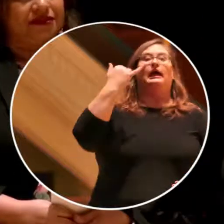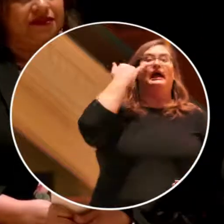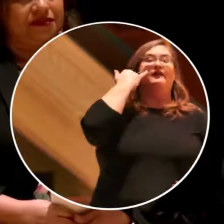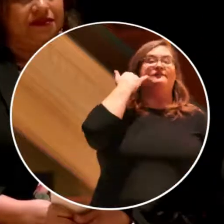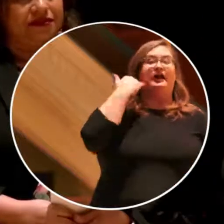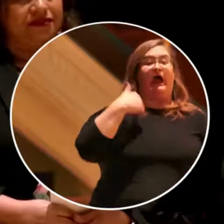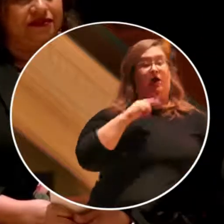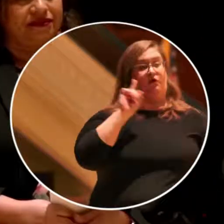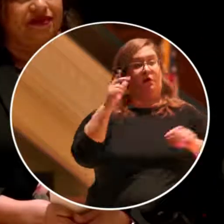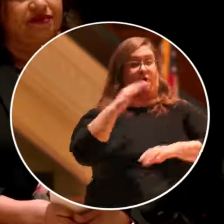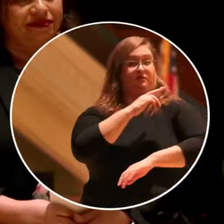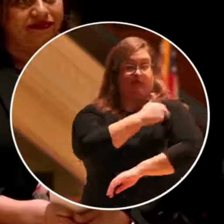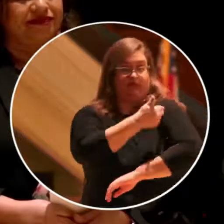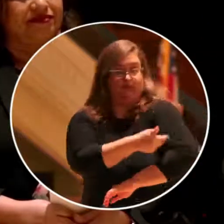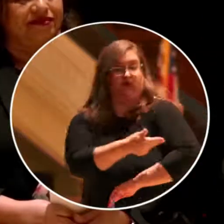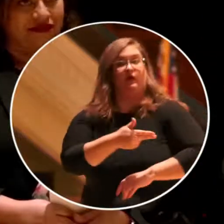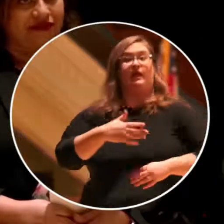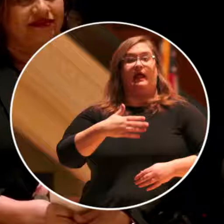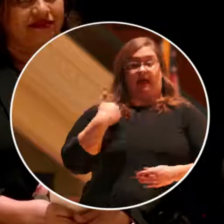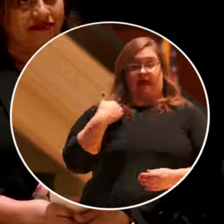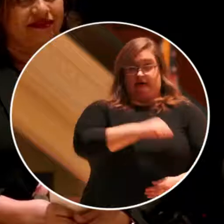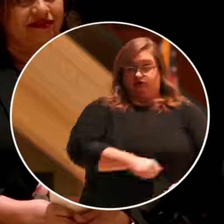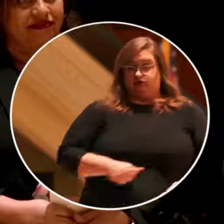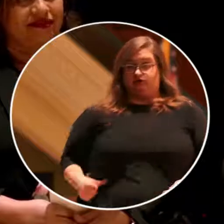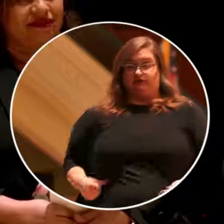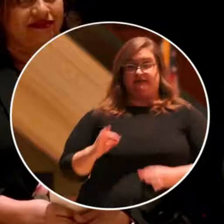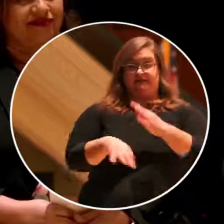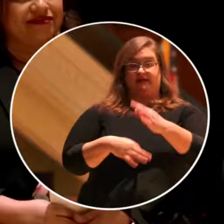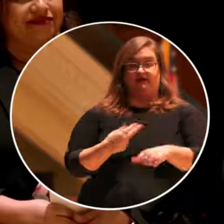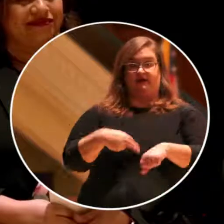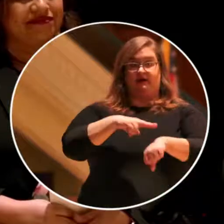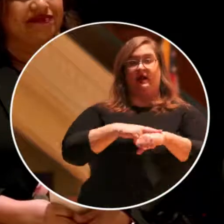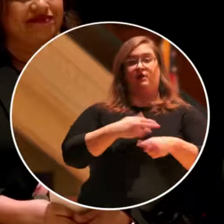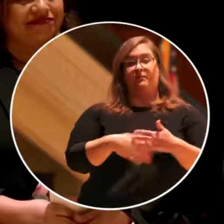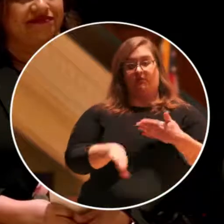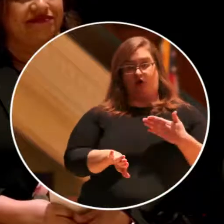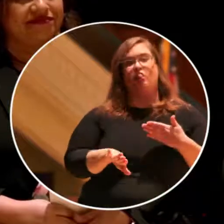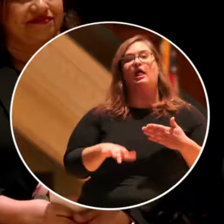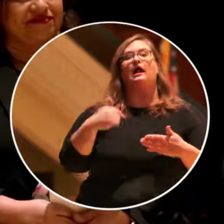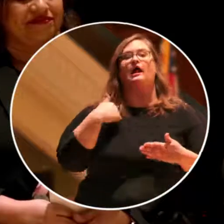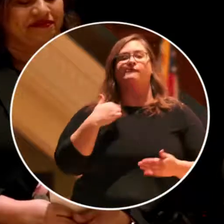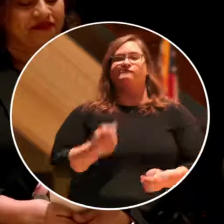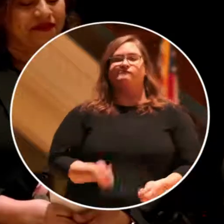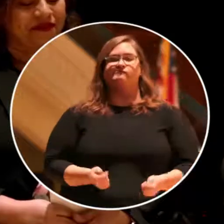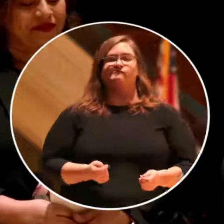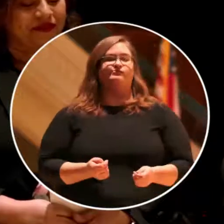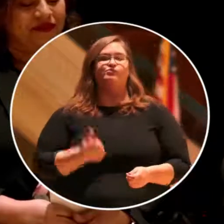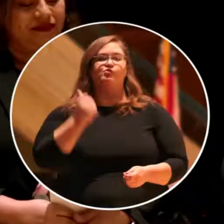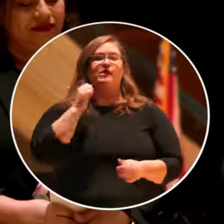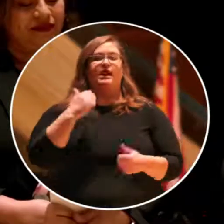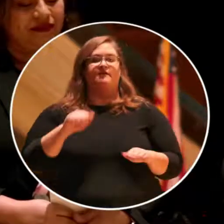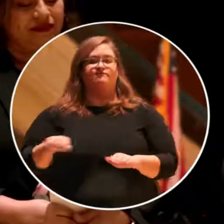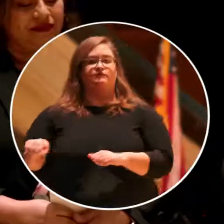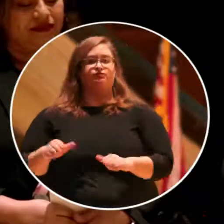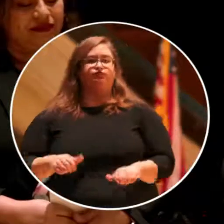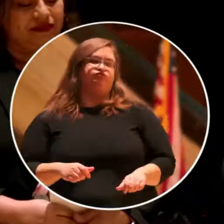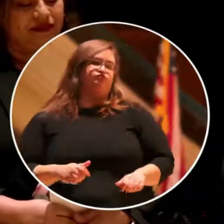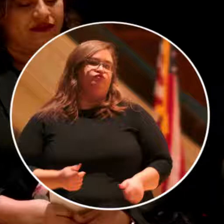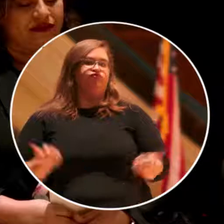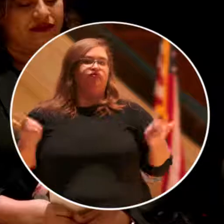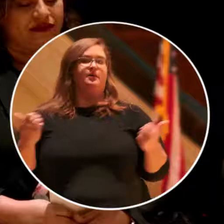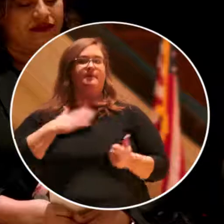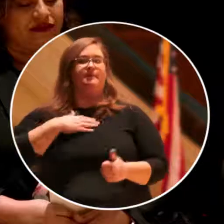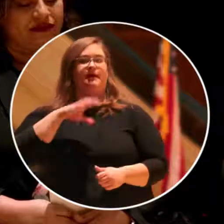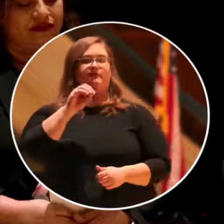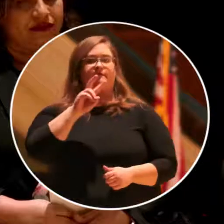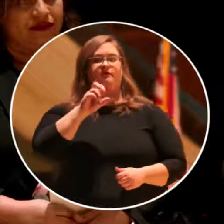Idealism is fine until you can't let go. I don't tell this story to say that home birth is good or bad. I